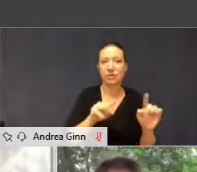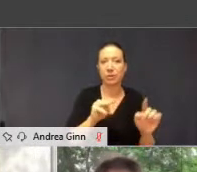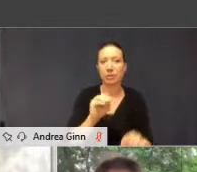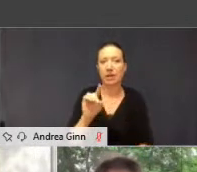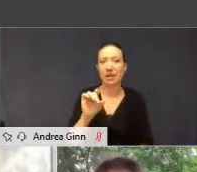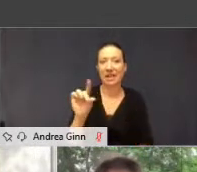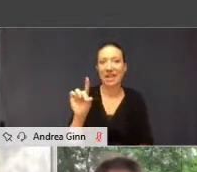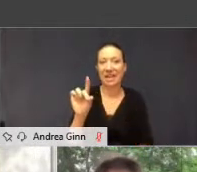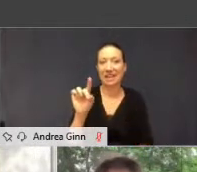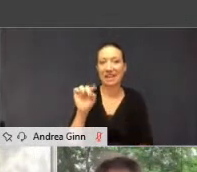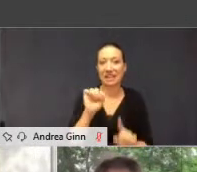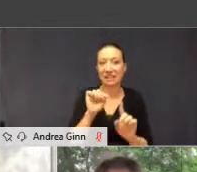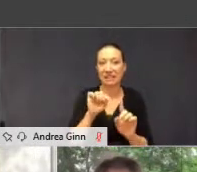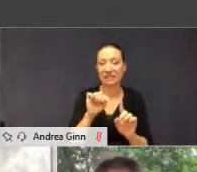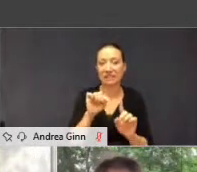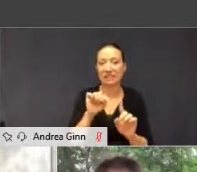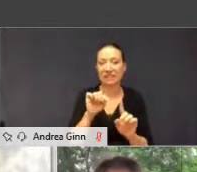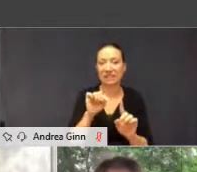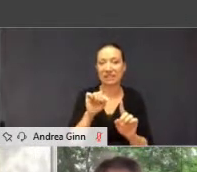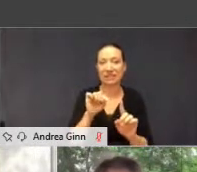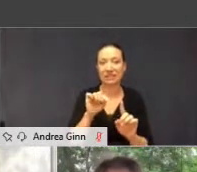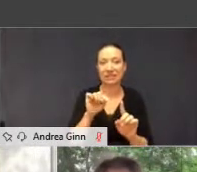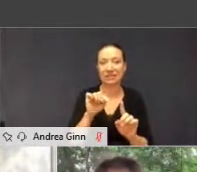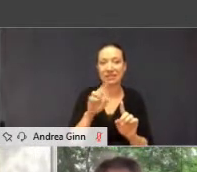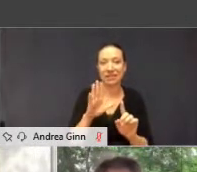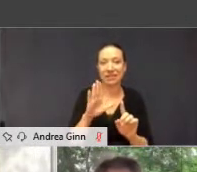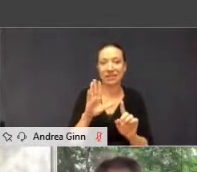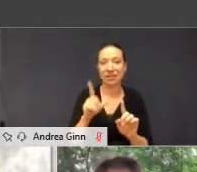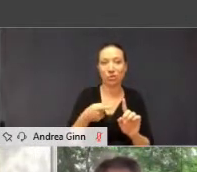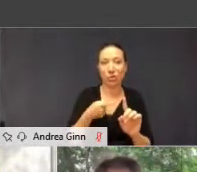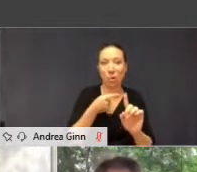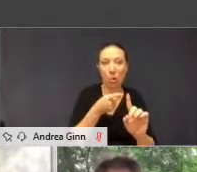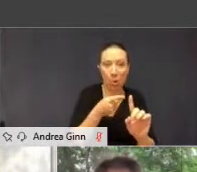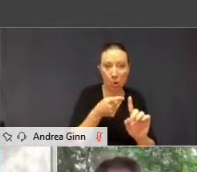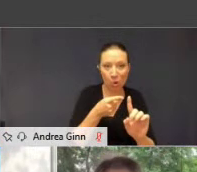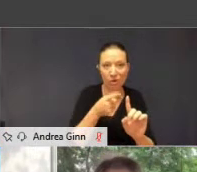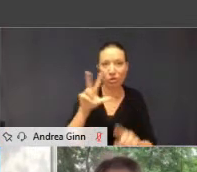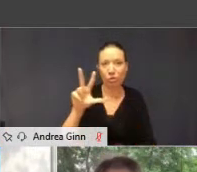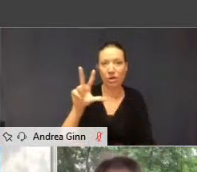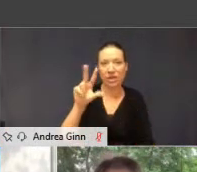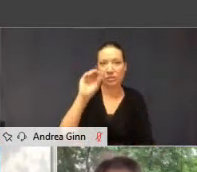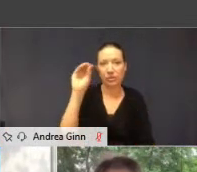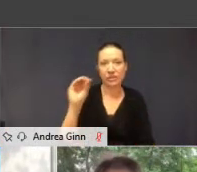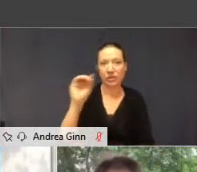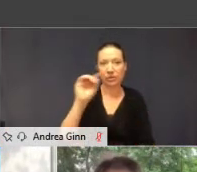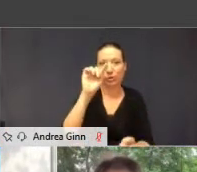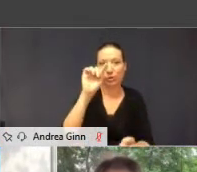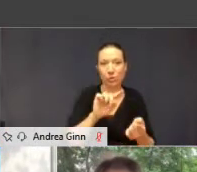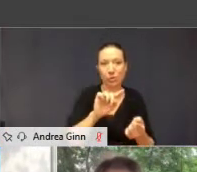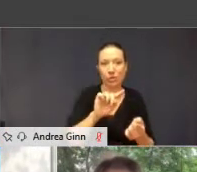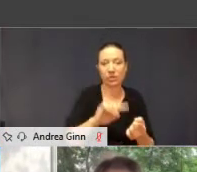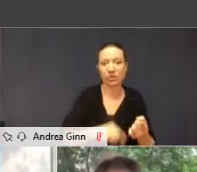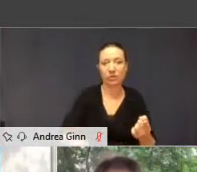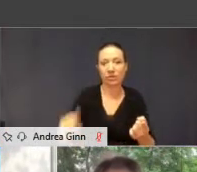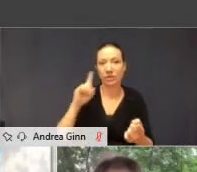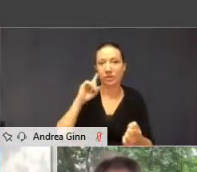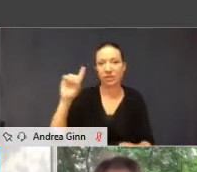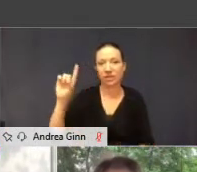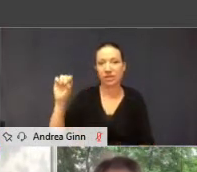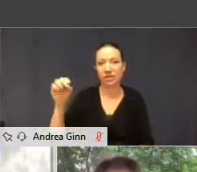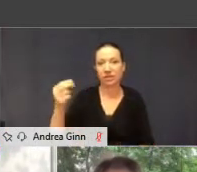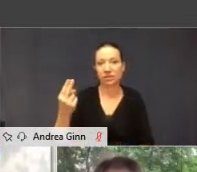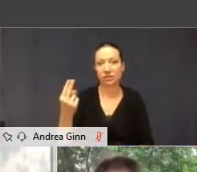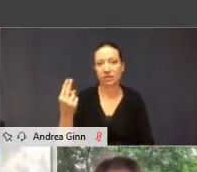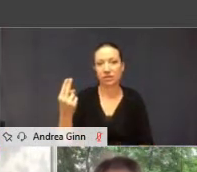got a target of reducing by 3%. And I think DOH was either 3